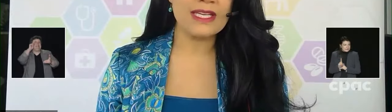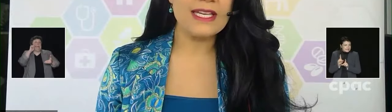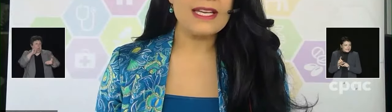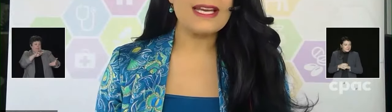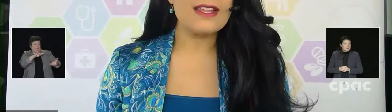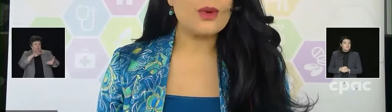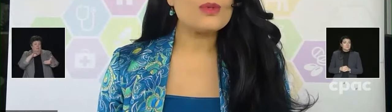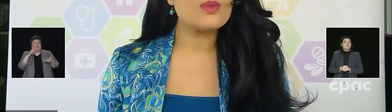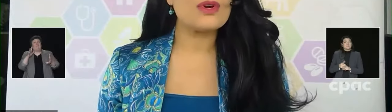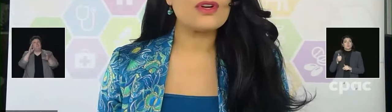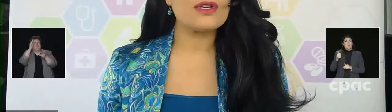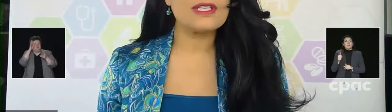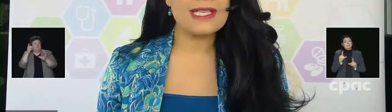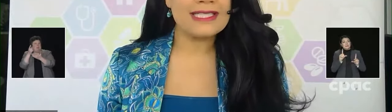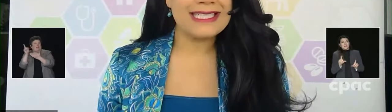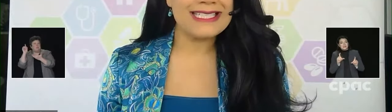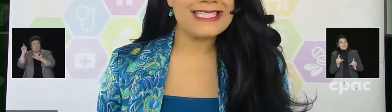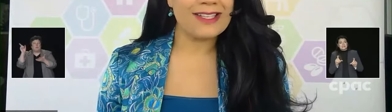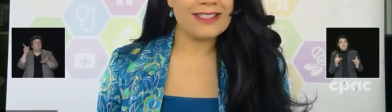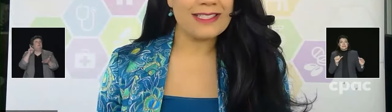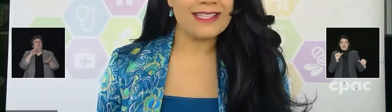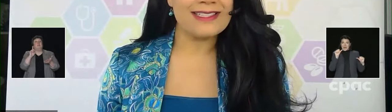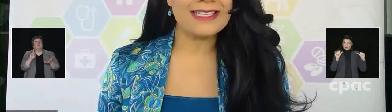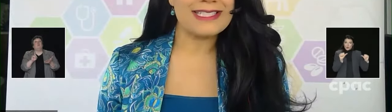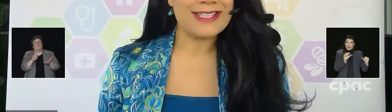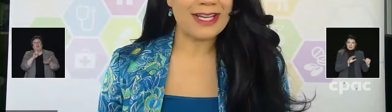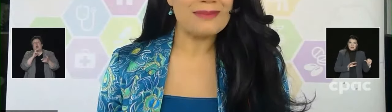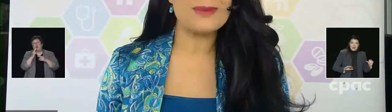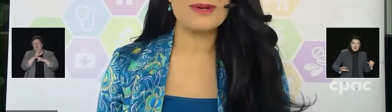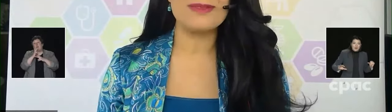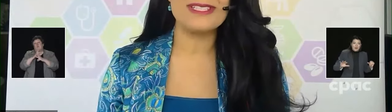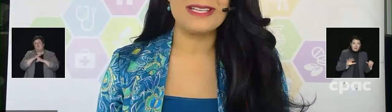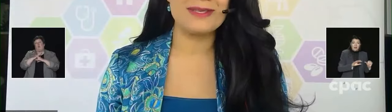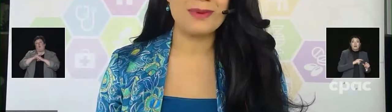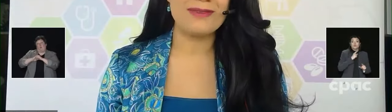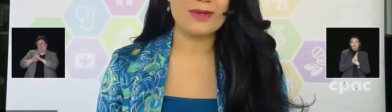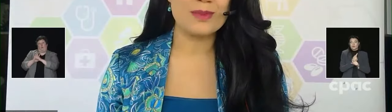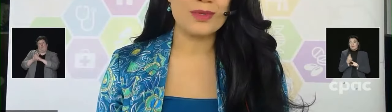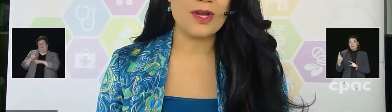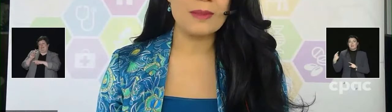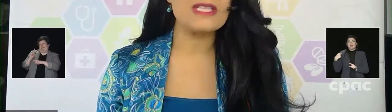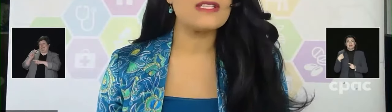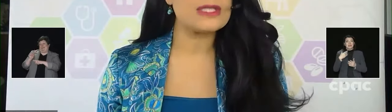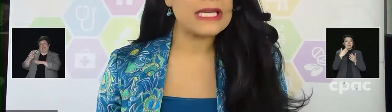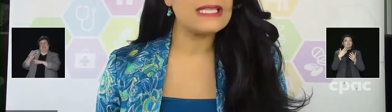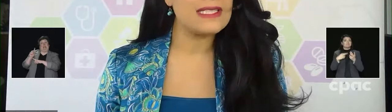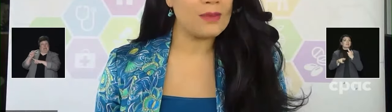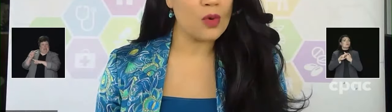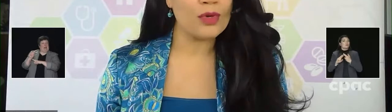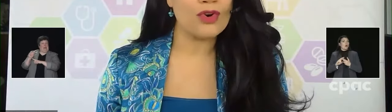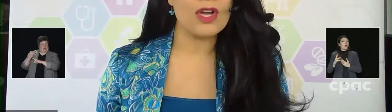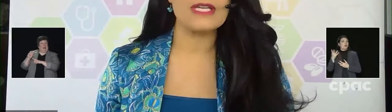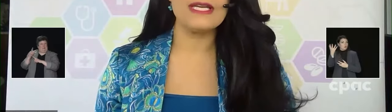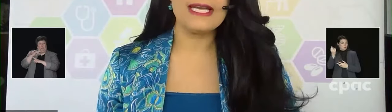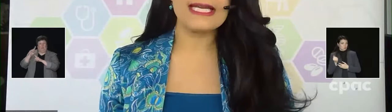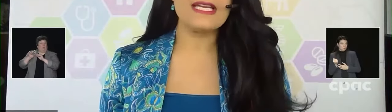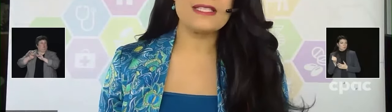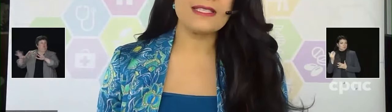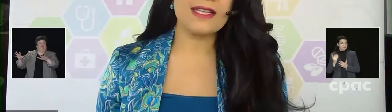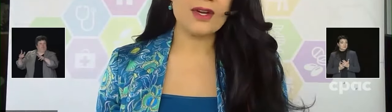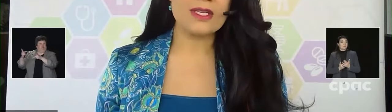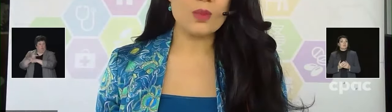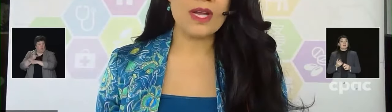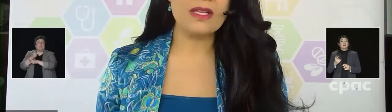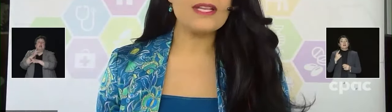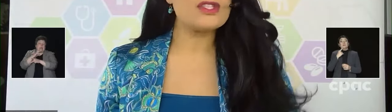last week. Those were conducted in Delta times, where the Delta wave was predominant, and there's likely some Omicron